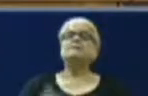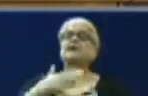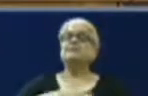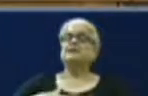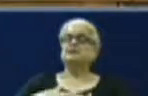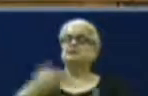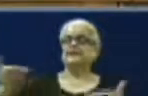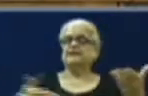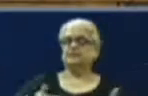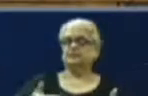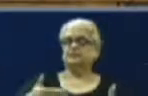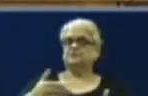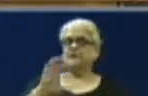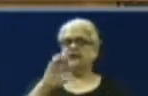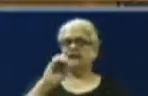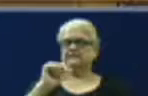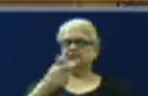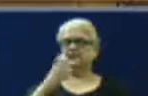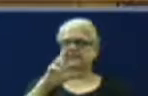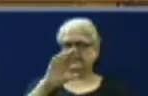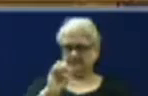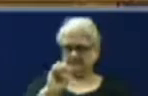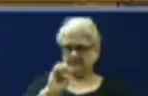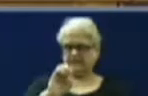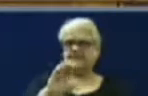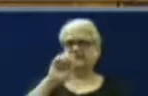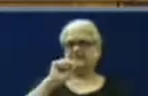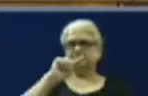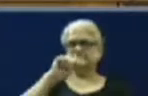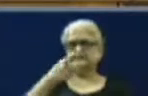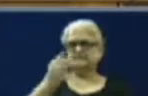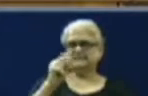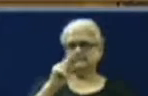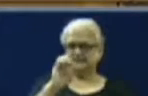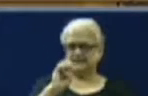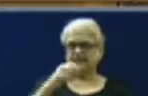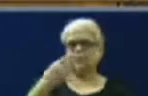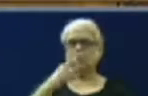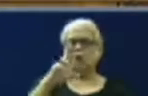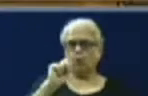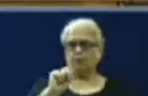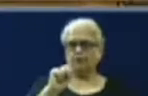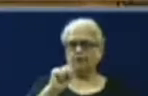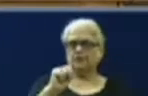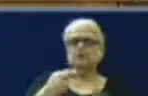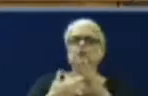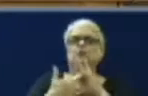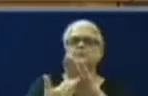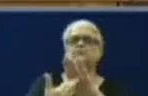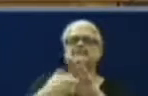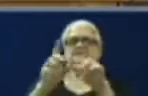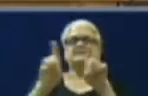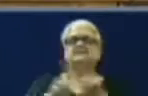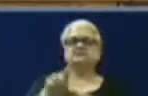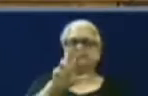my colleague, our fellow board member, Stephanie Horn, who represents District 3, to give us a welcome and greetings.